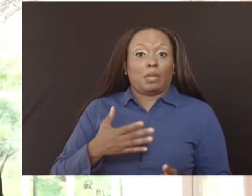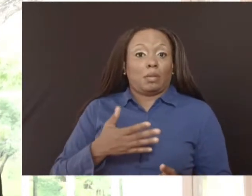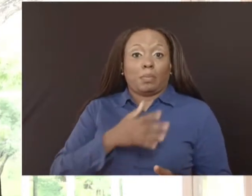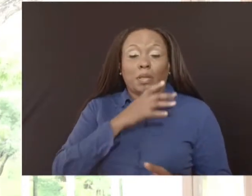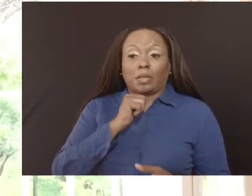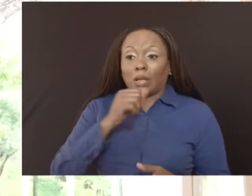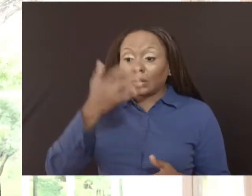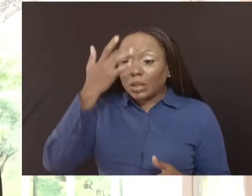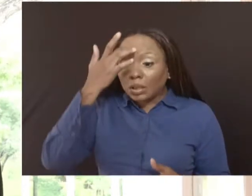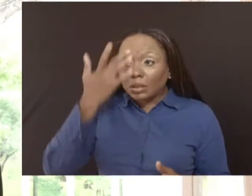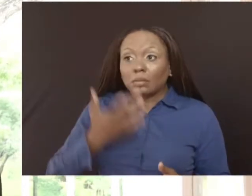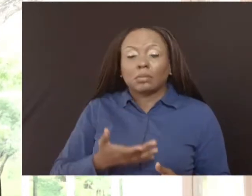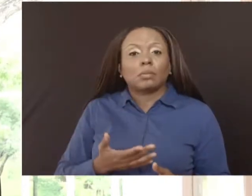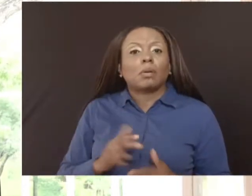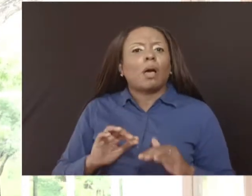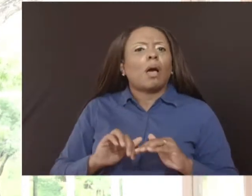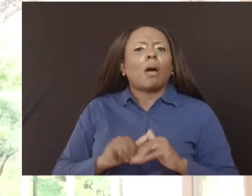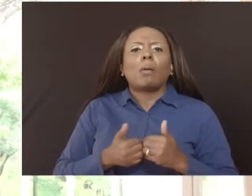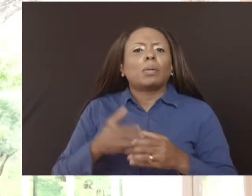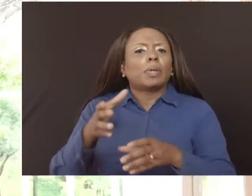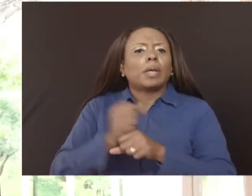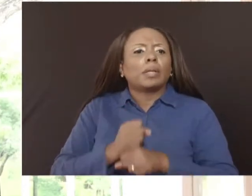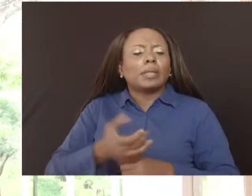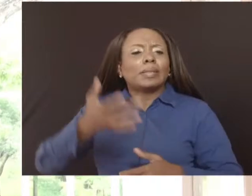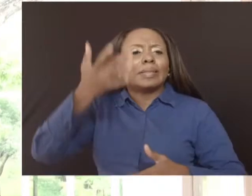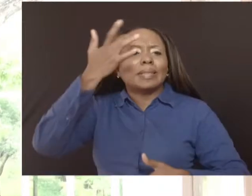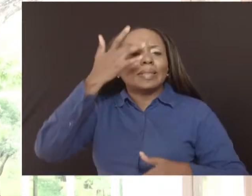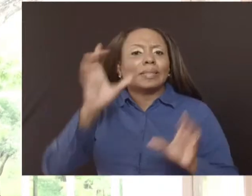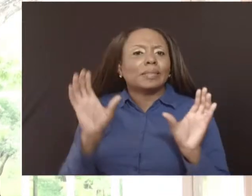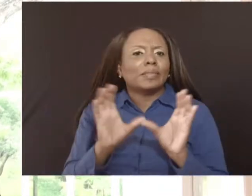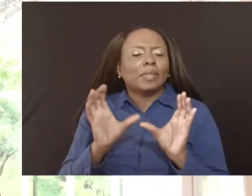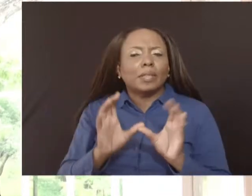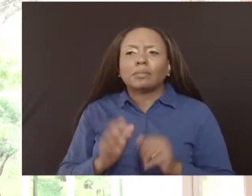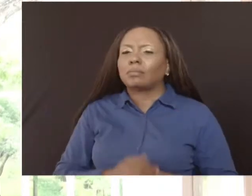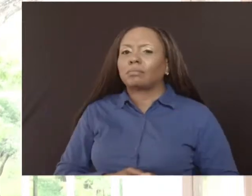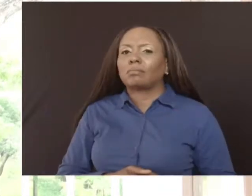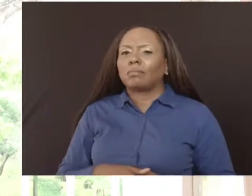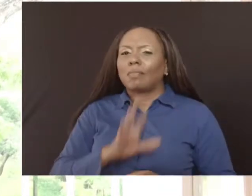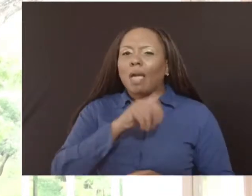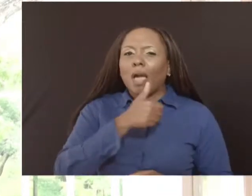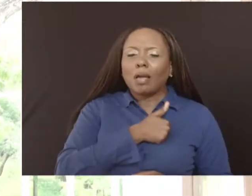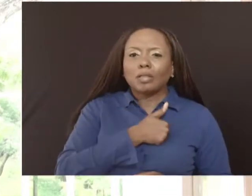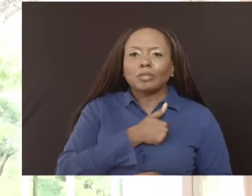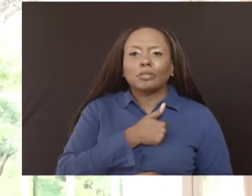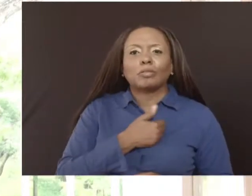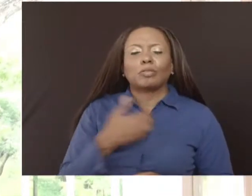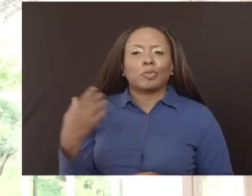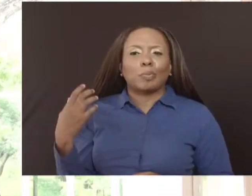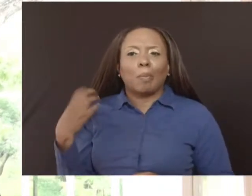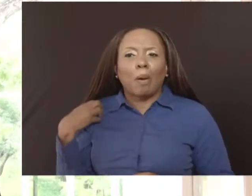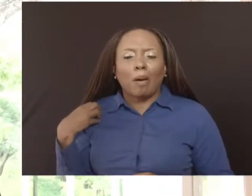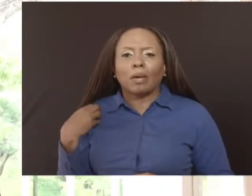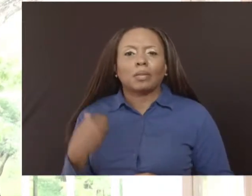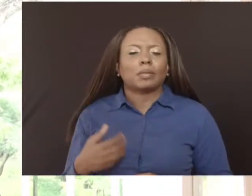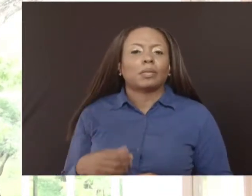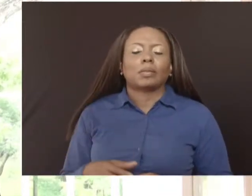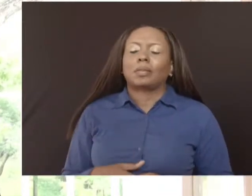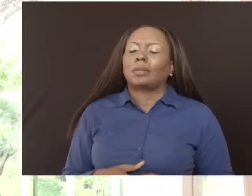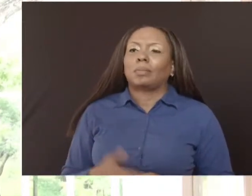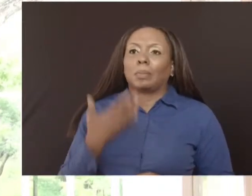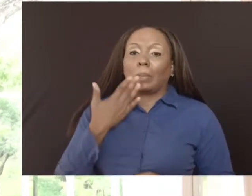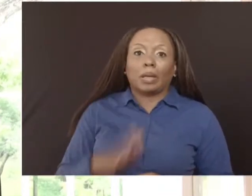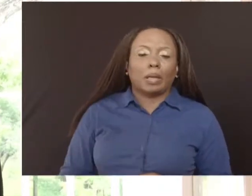pay and sometimes the attitude of the employer is something that they are worried about.